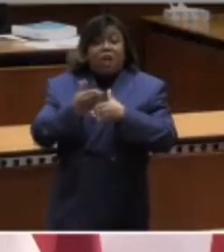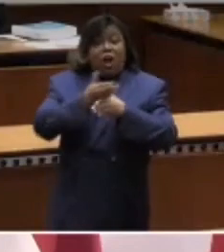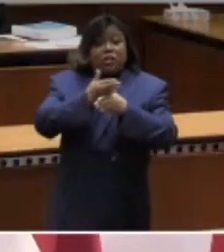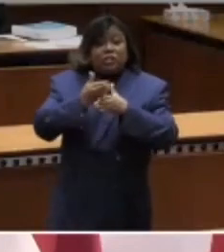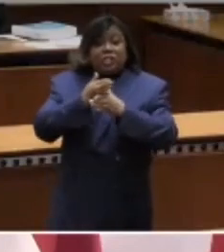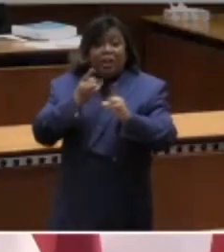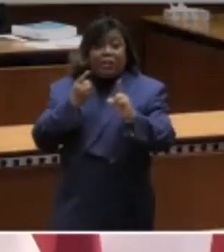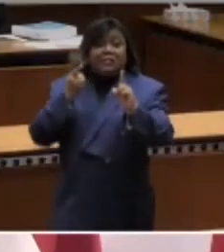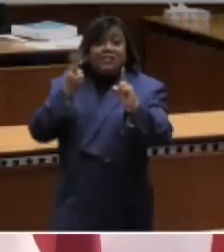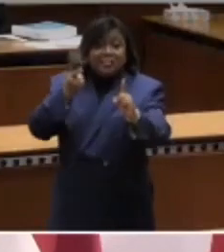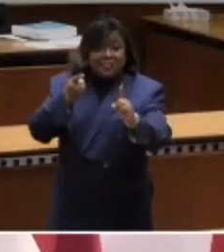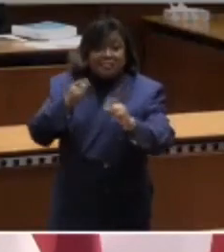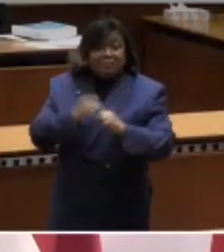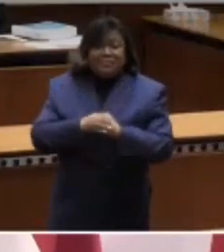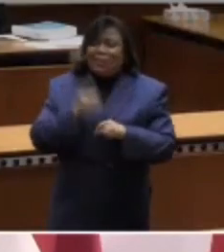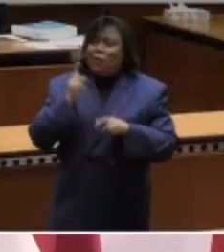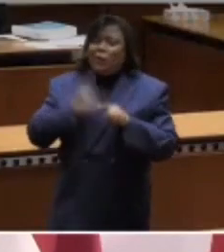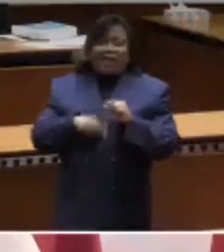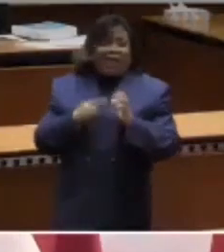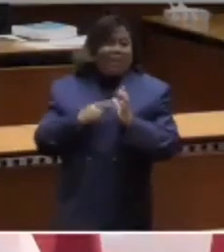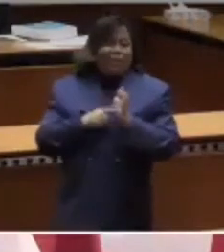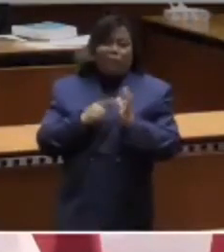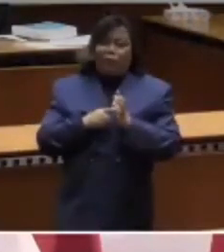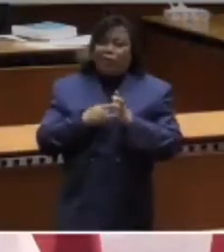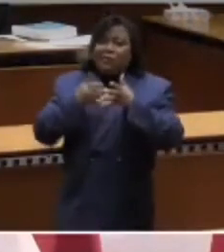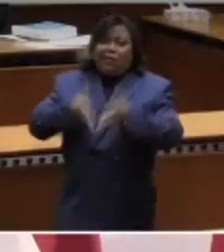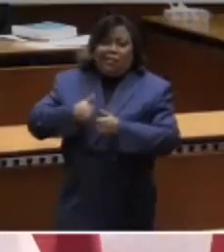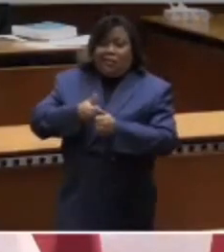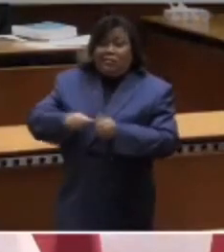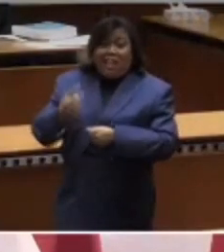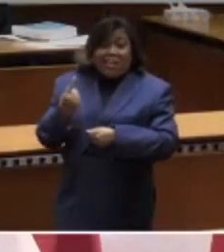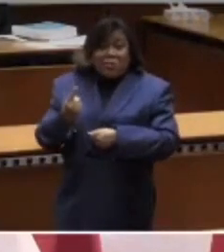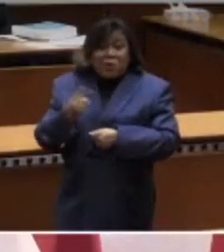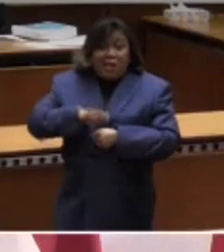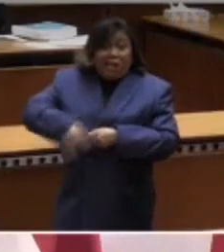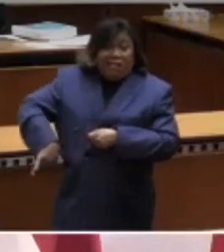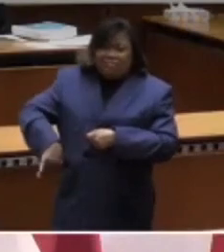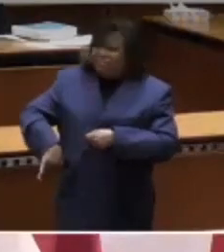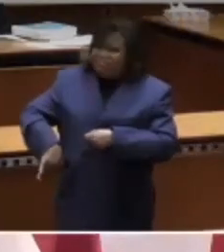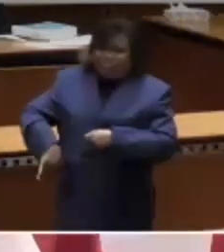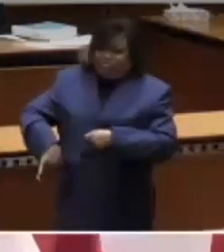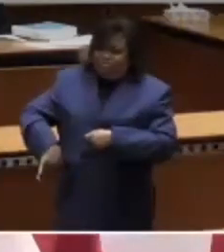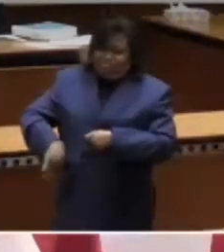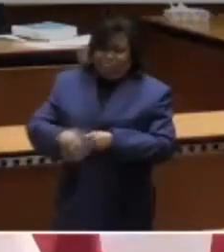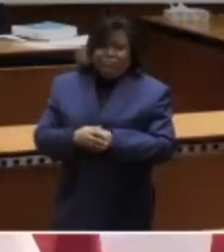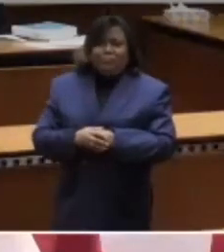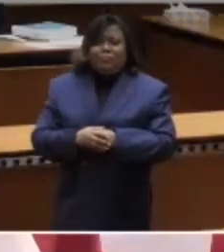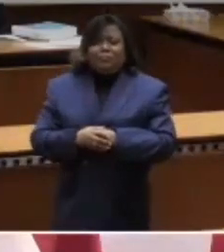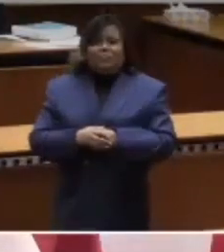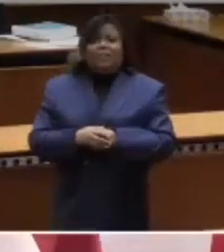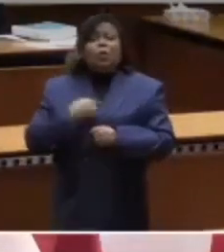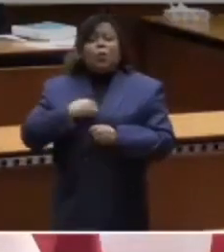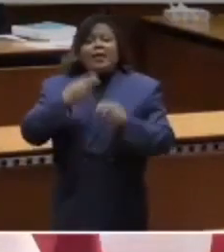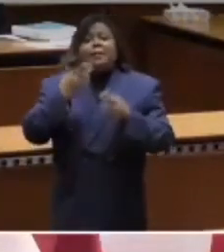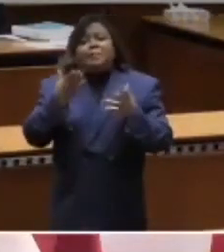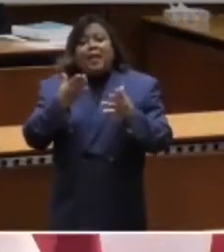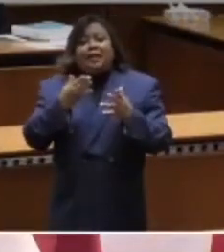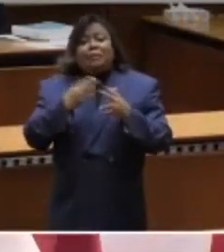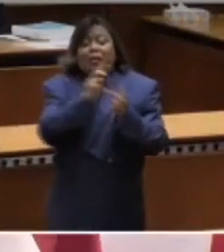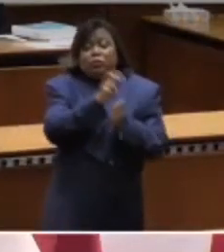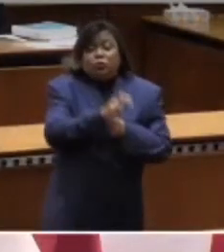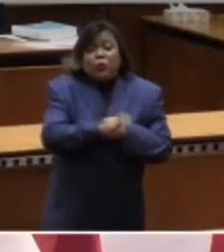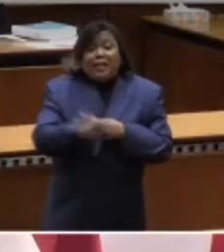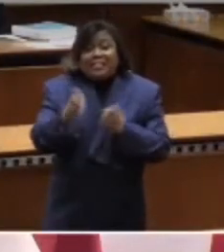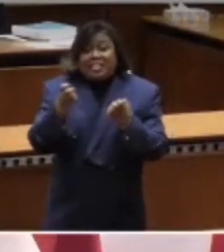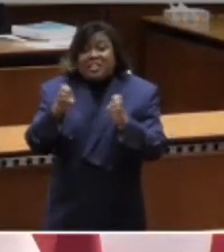shared destiny. We cannot afford to leave anyone behind. We named my